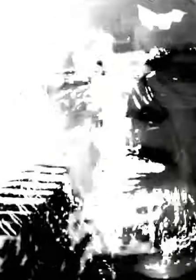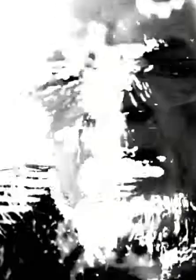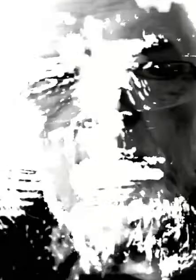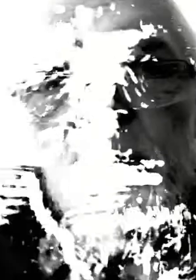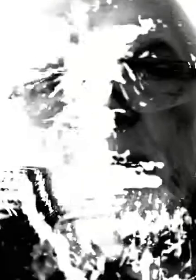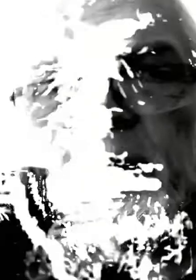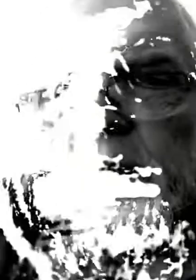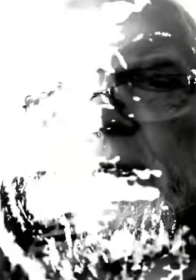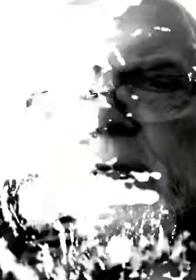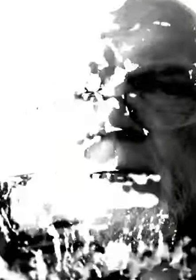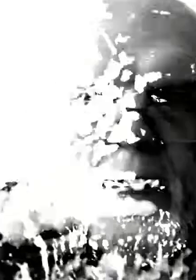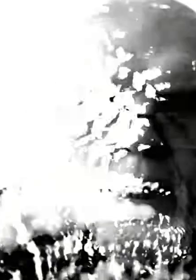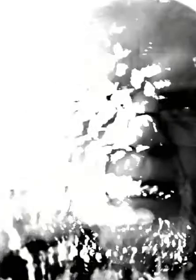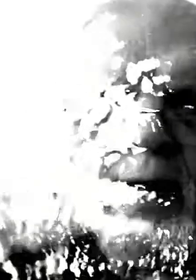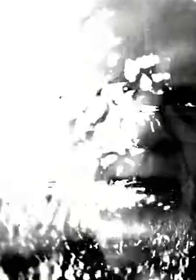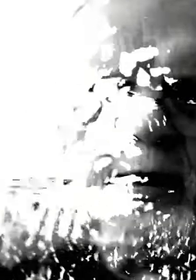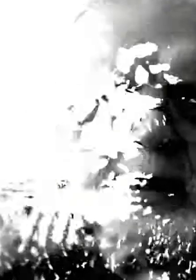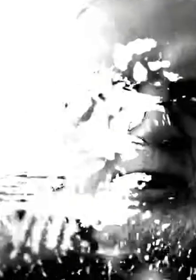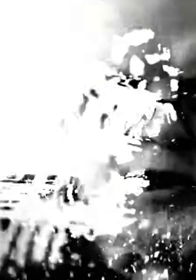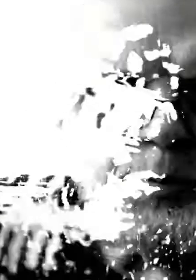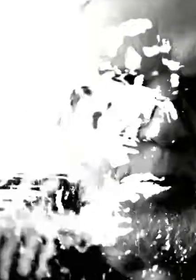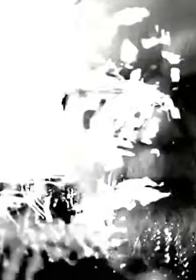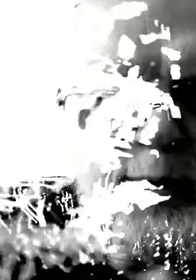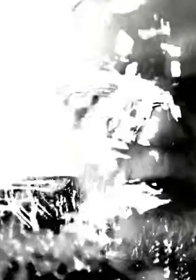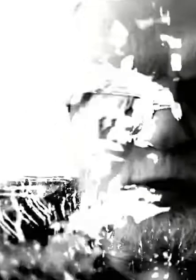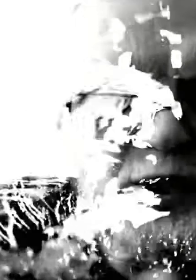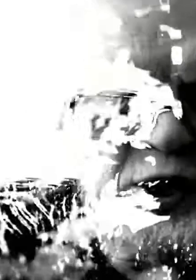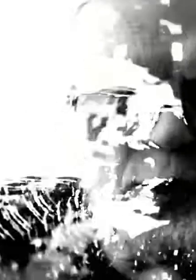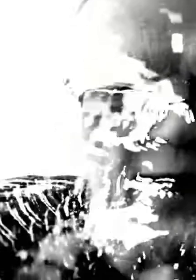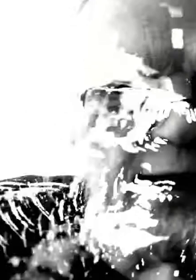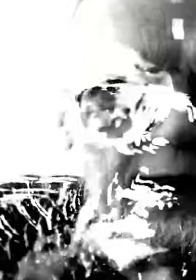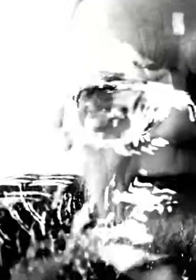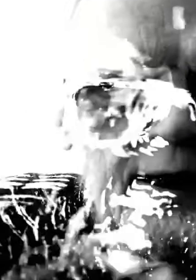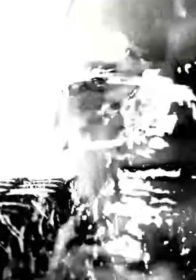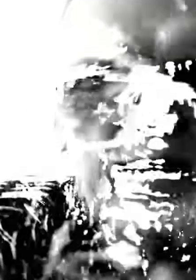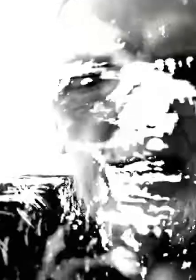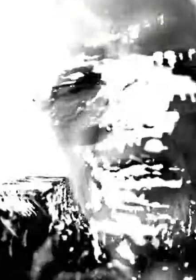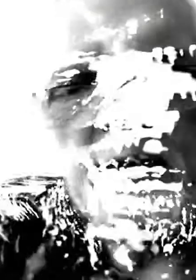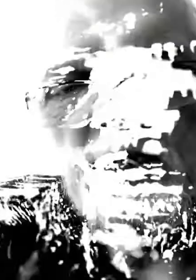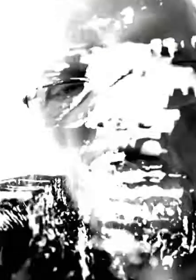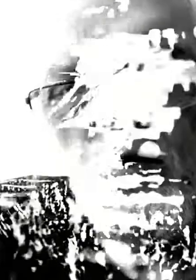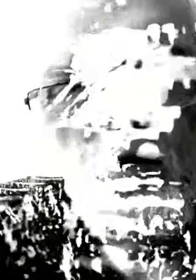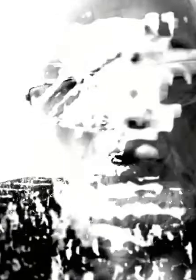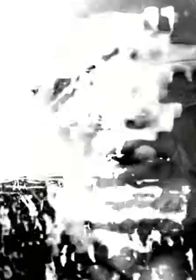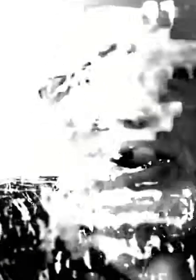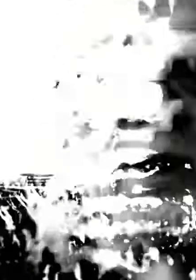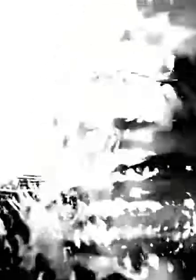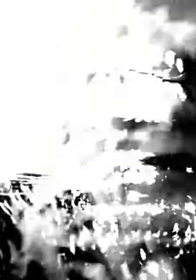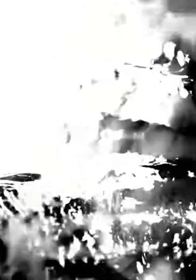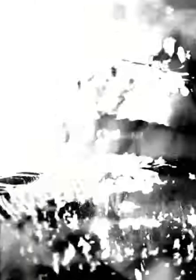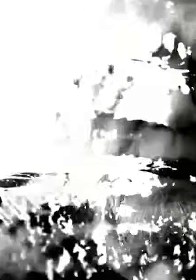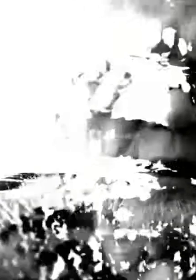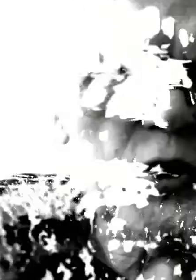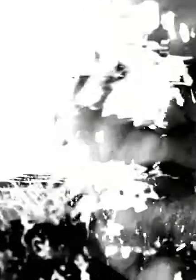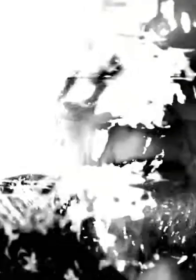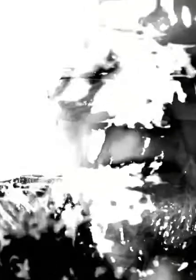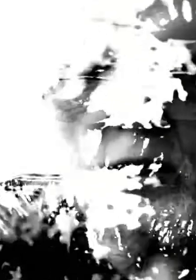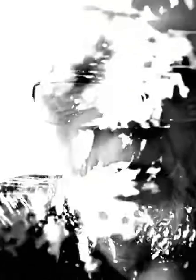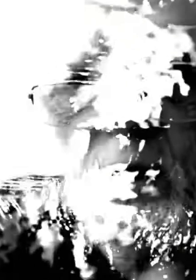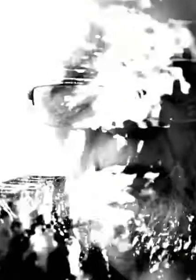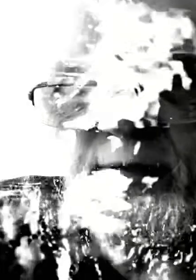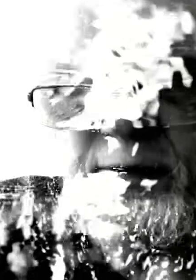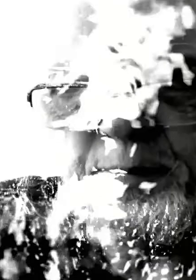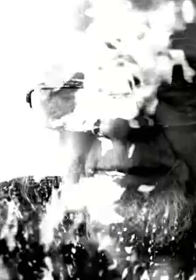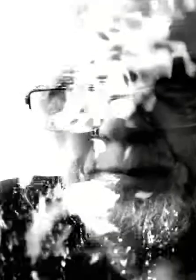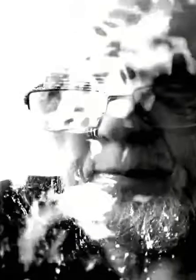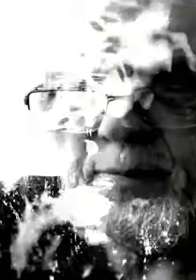And how do they? This is a poem called Together, and it's for Together